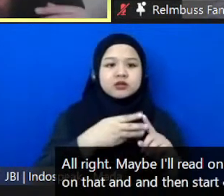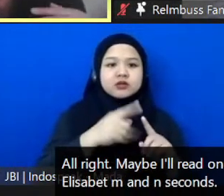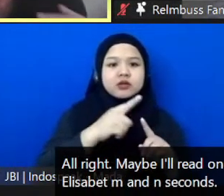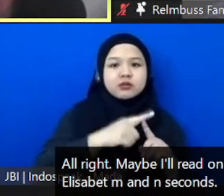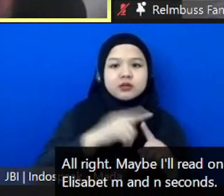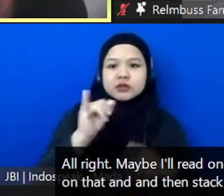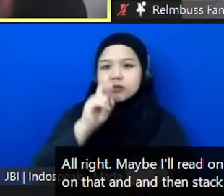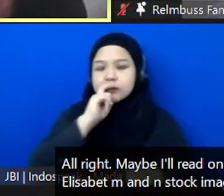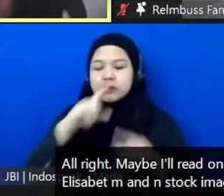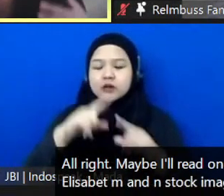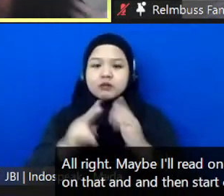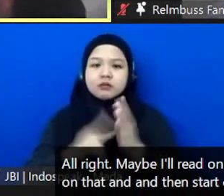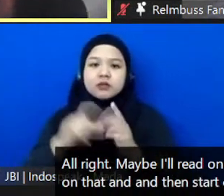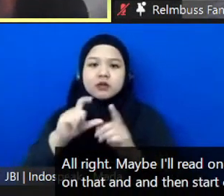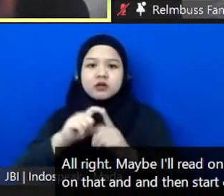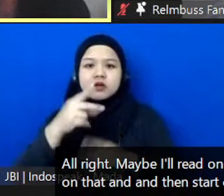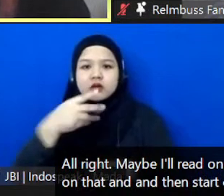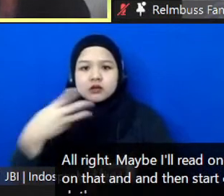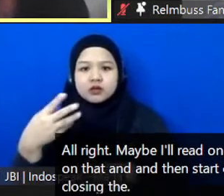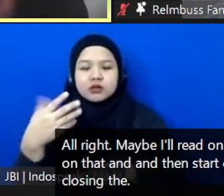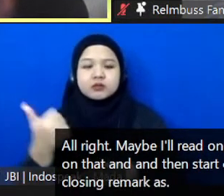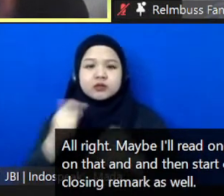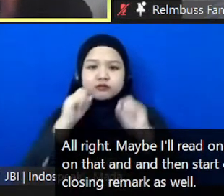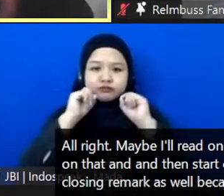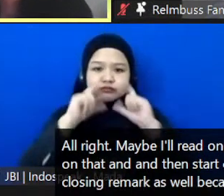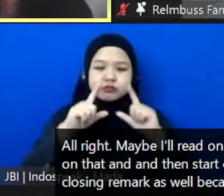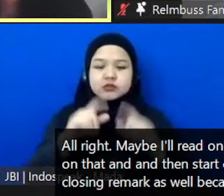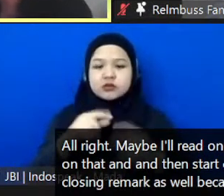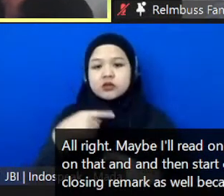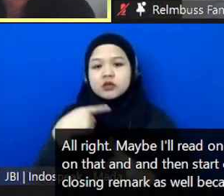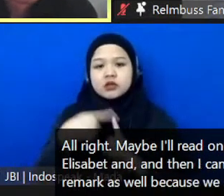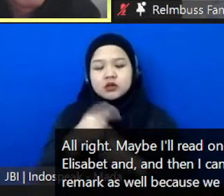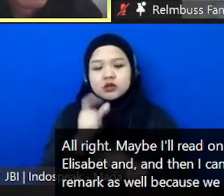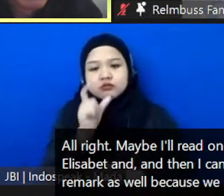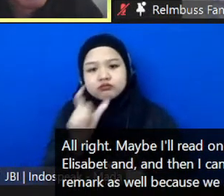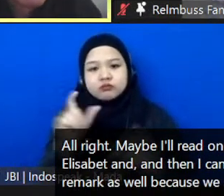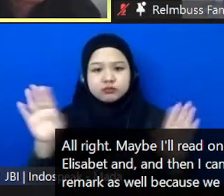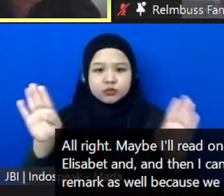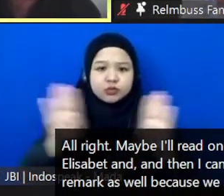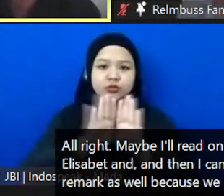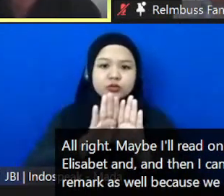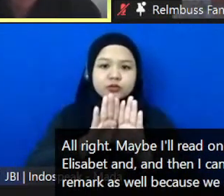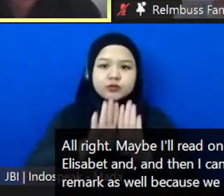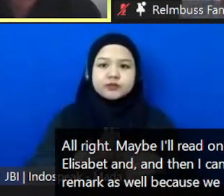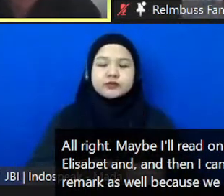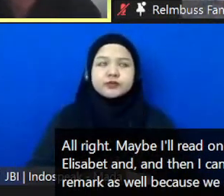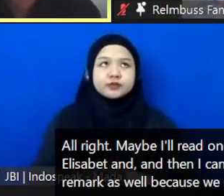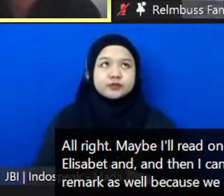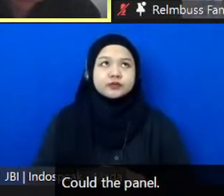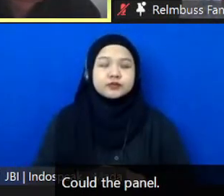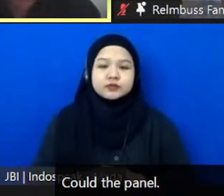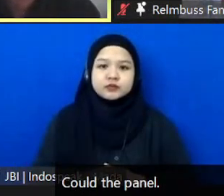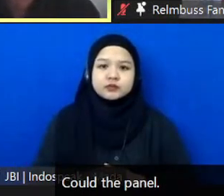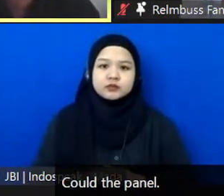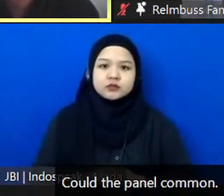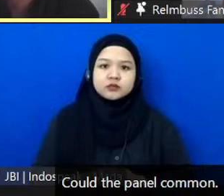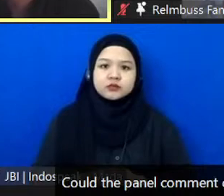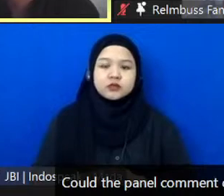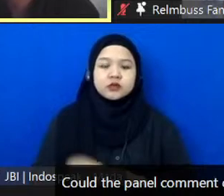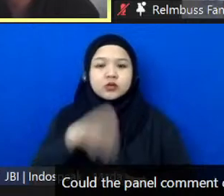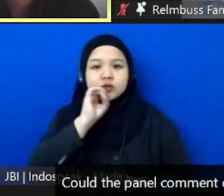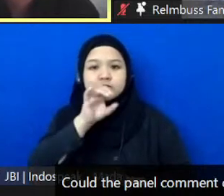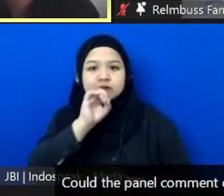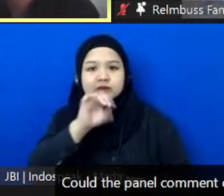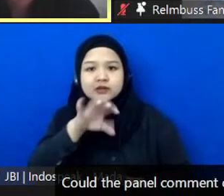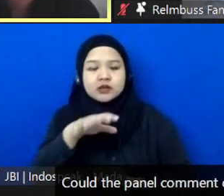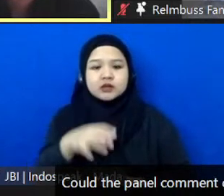just answer it as your closing remark as well, because we still have less than 1 minute. Could the panel comment on the fees